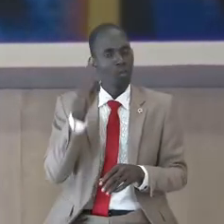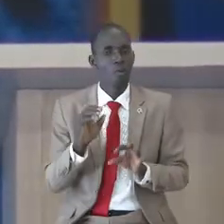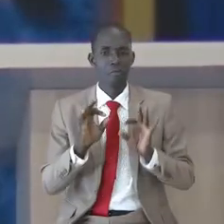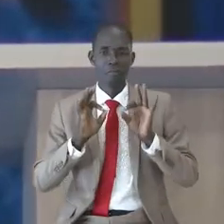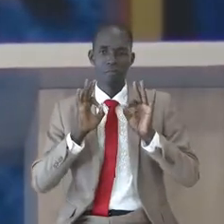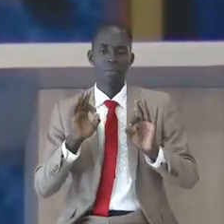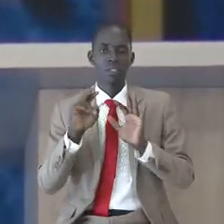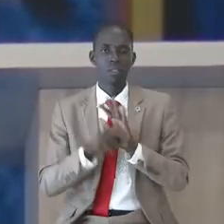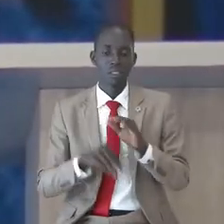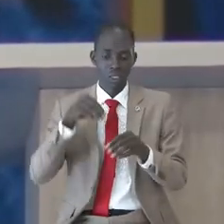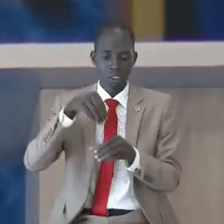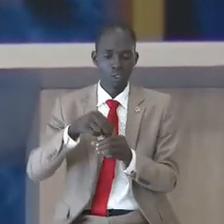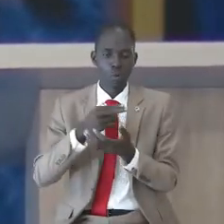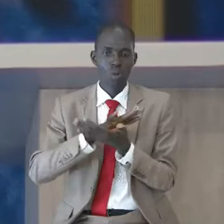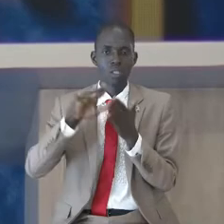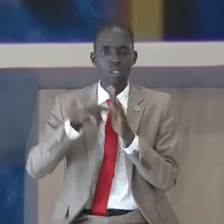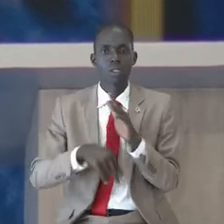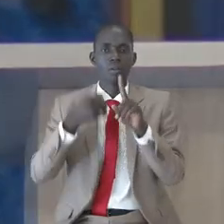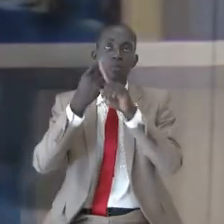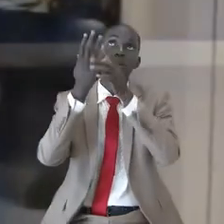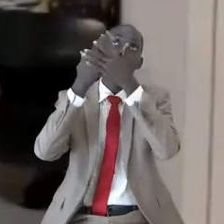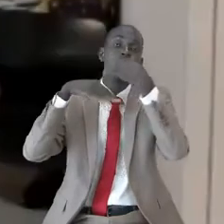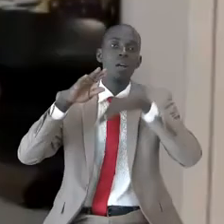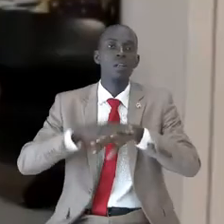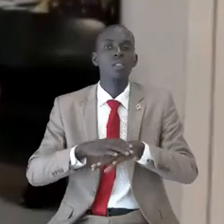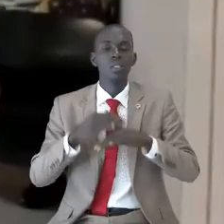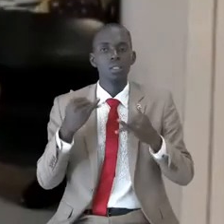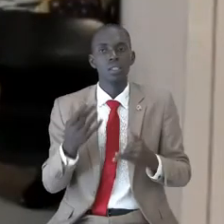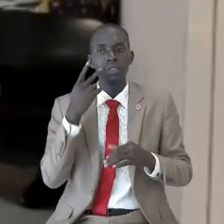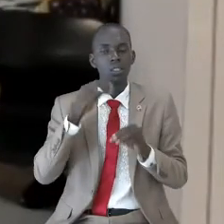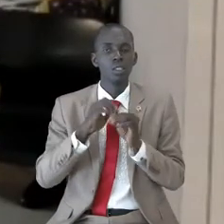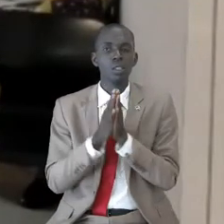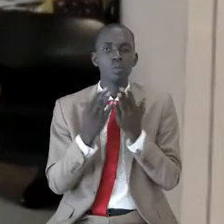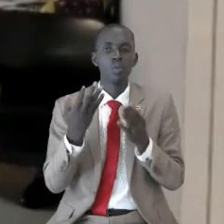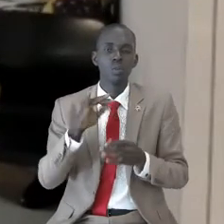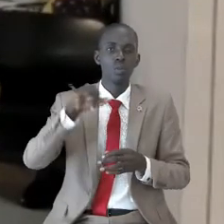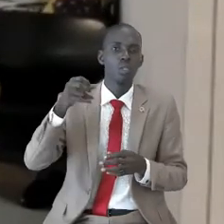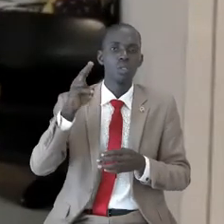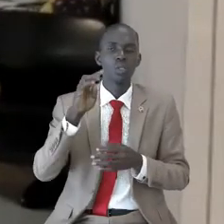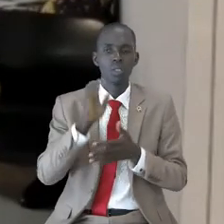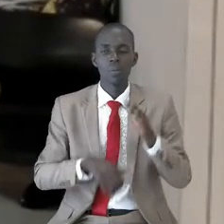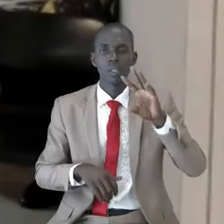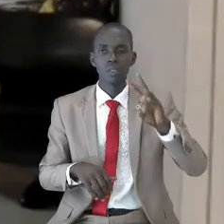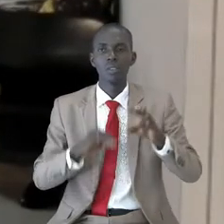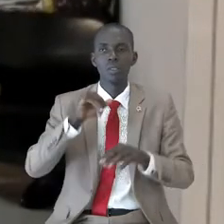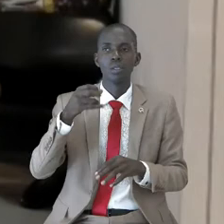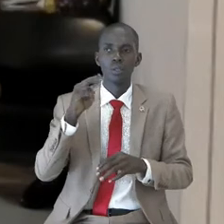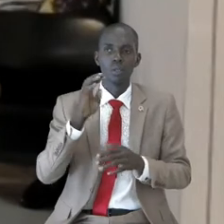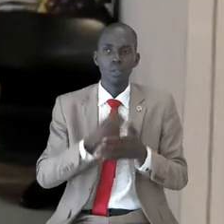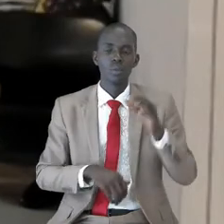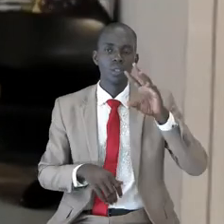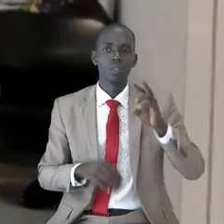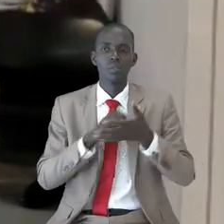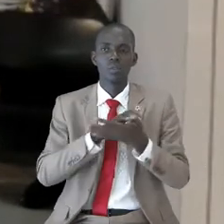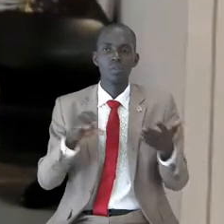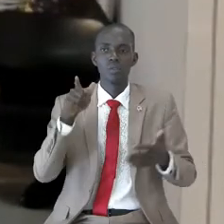in holiness for heaven. We're looking at John chapter 6, and I'm reading from verse